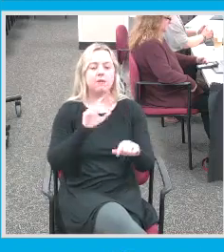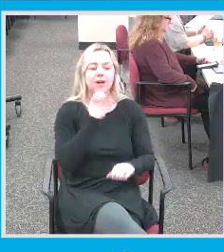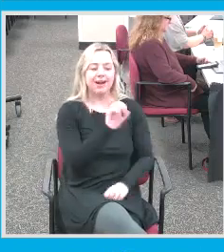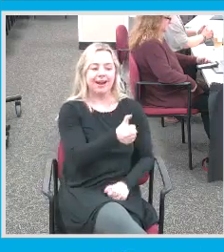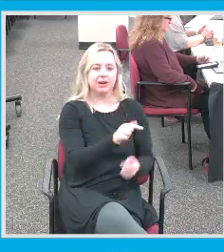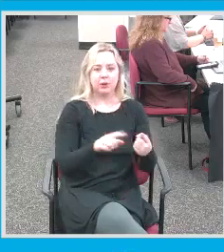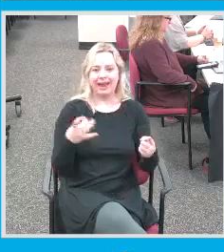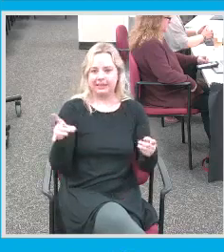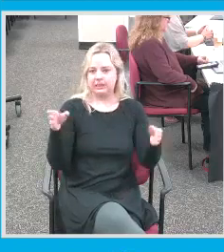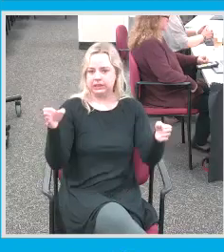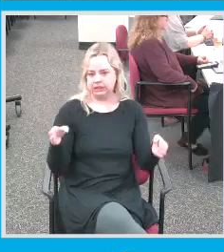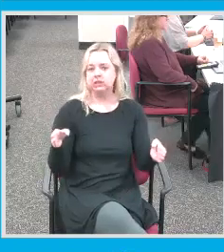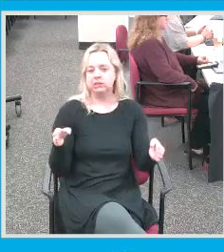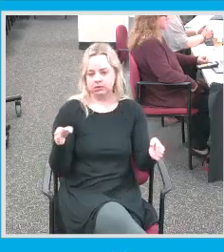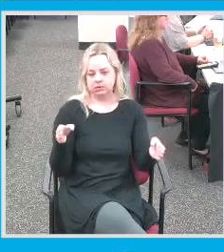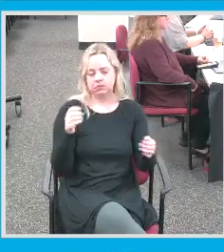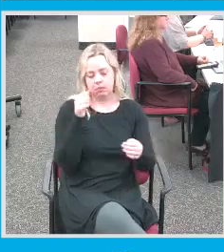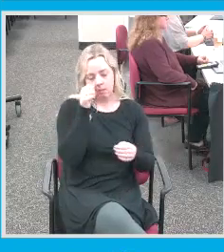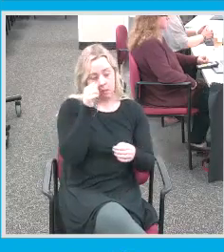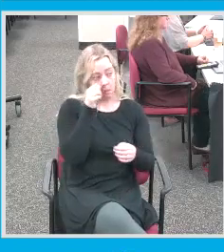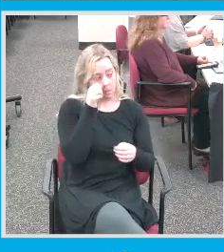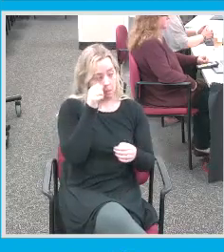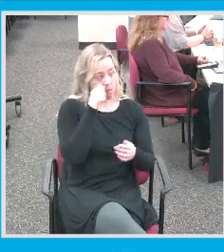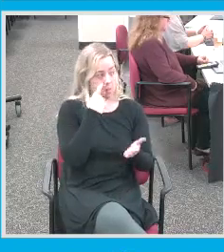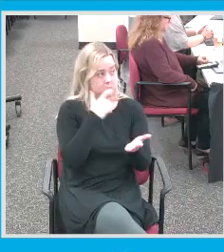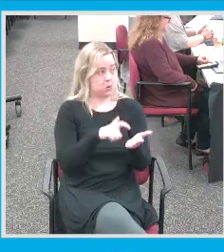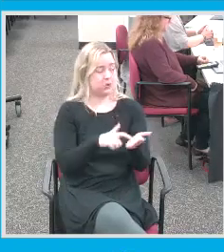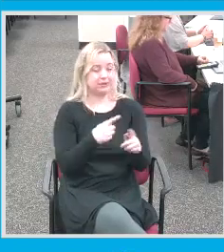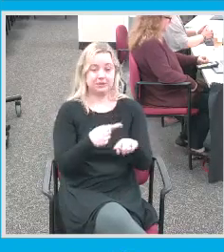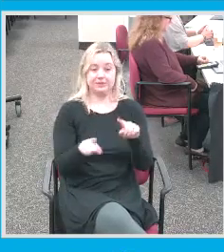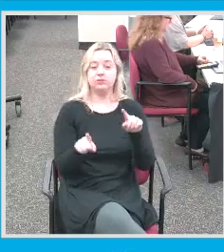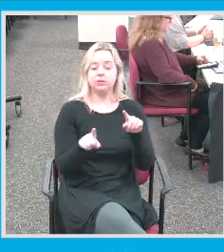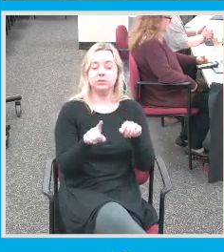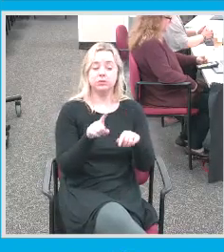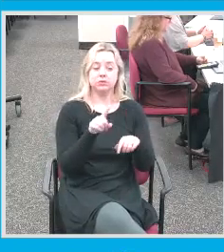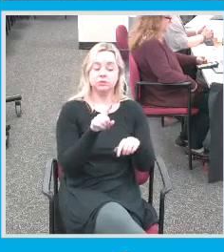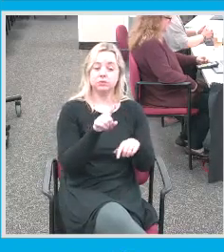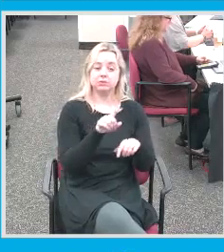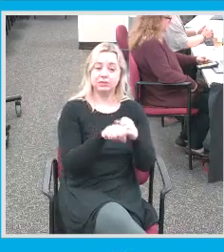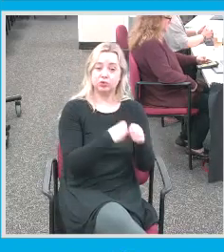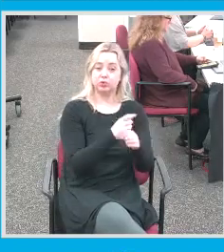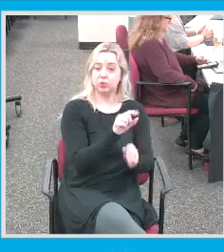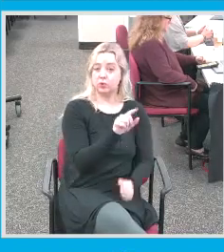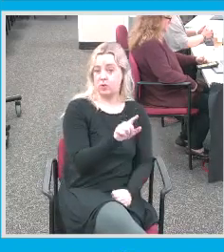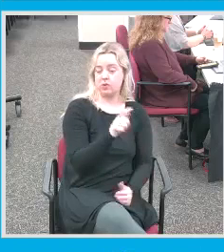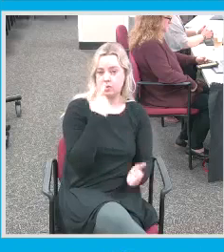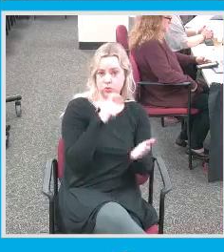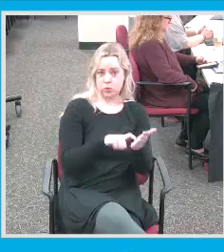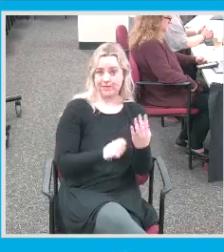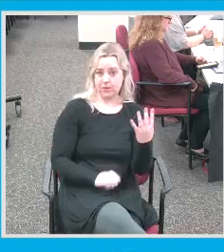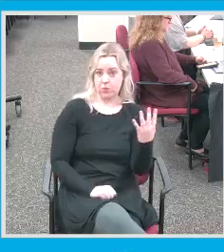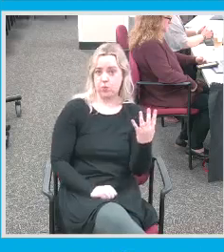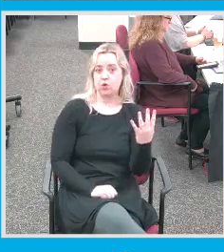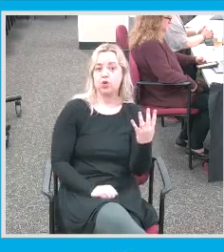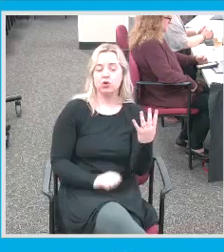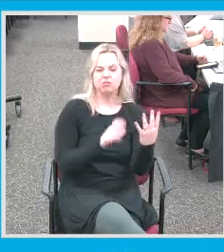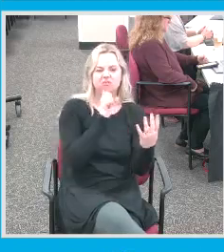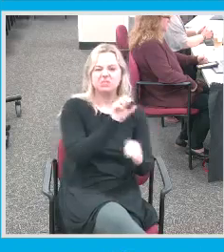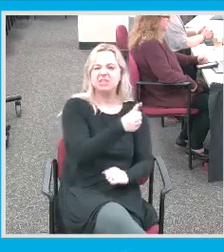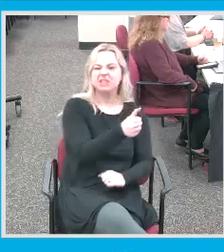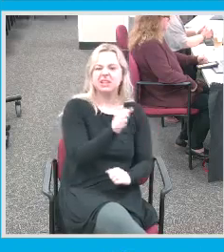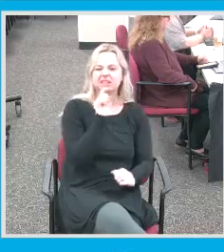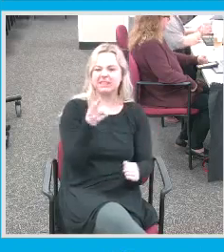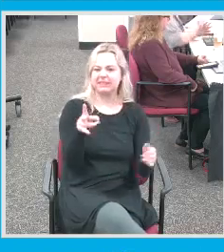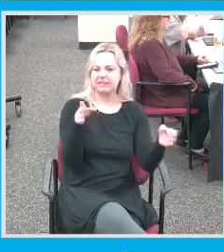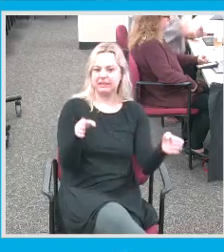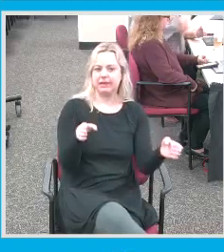18-year-olds. So there is a little bit of a difference. So in 2021, you'll see that there was 4 in the 10 to 17 category,